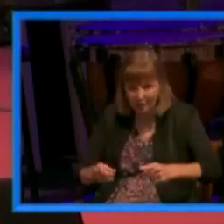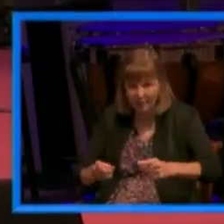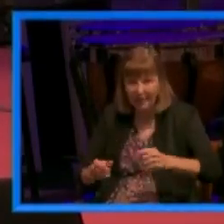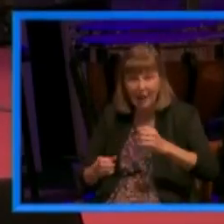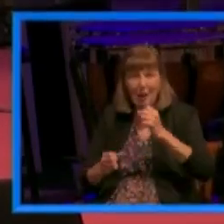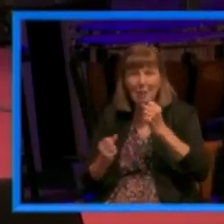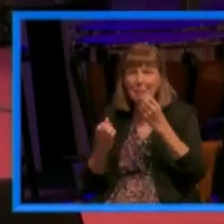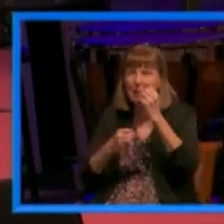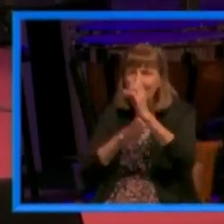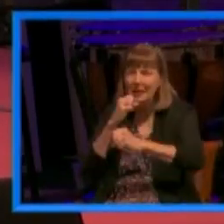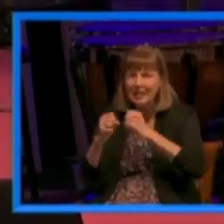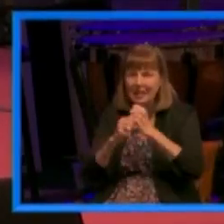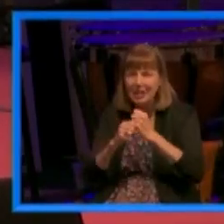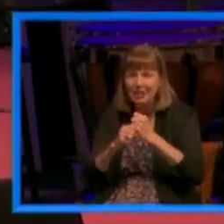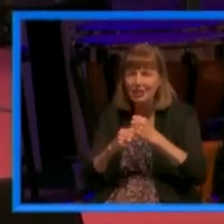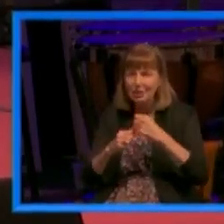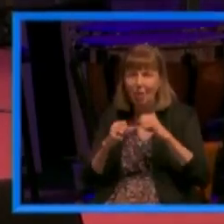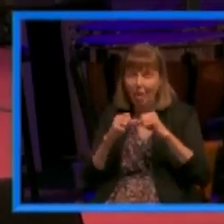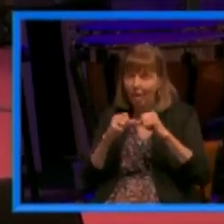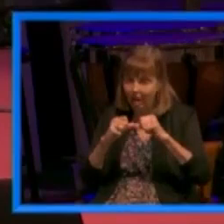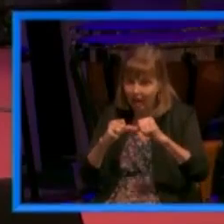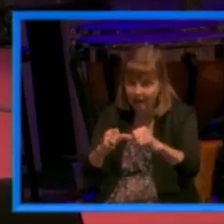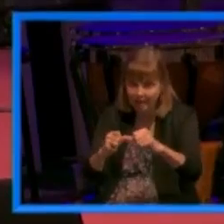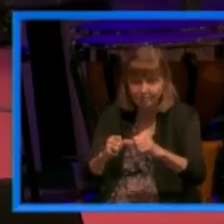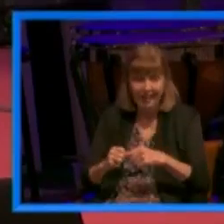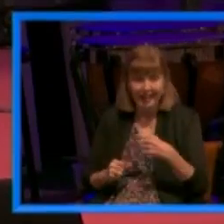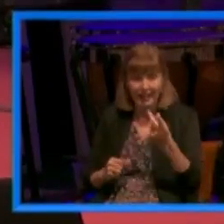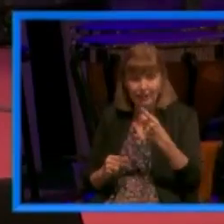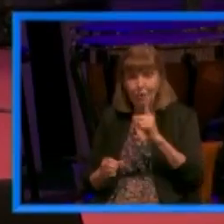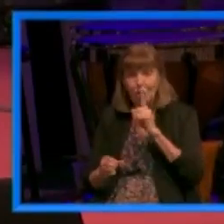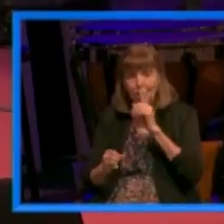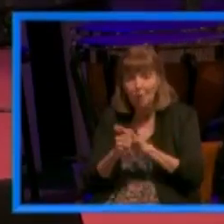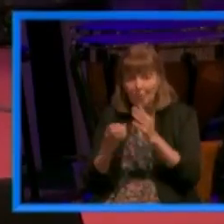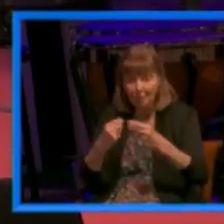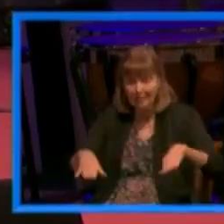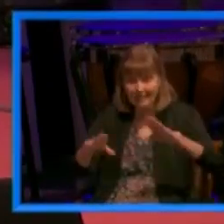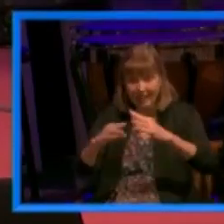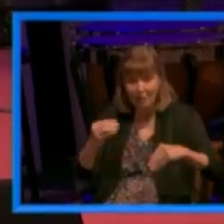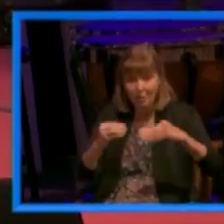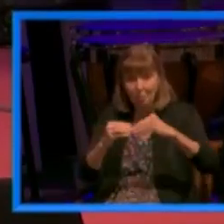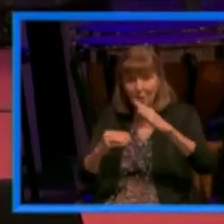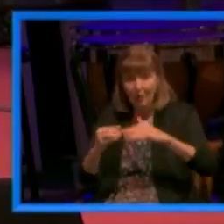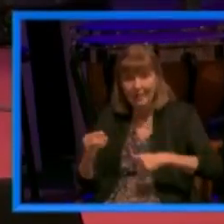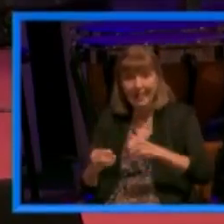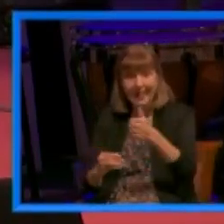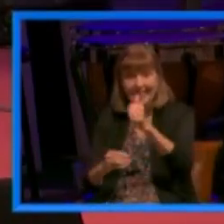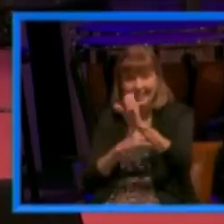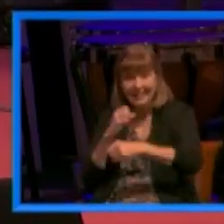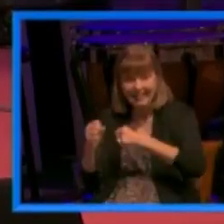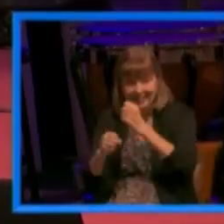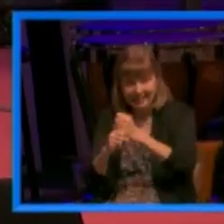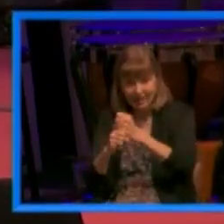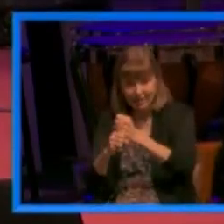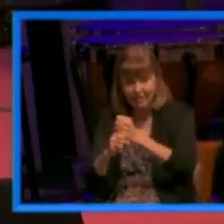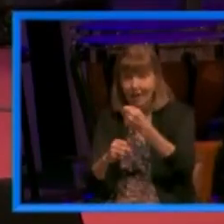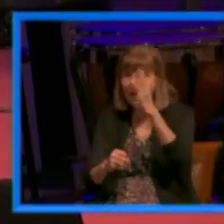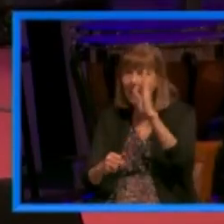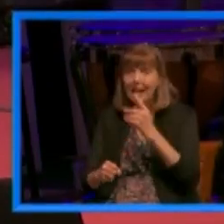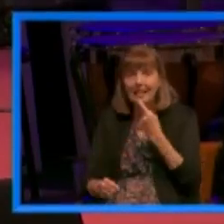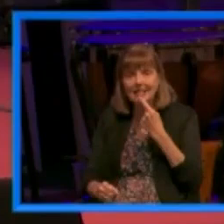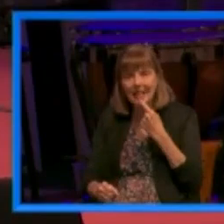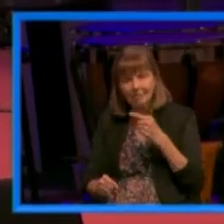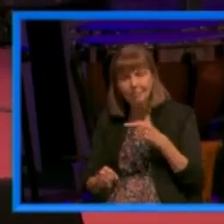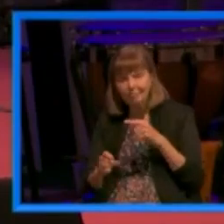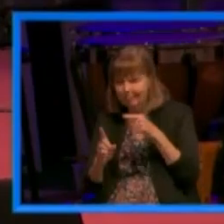At this point, they've been in the promised land over a decade. Over a decade, God said, I'm going to send you to a land and give you